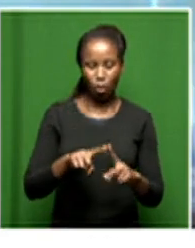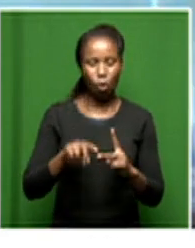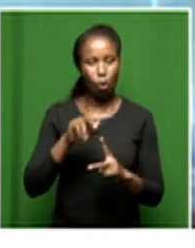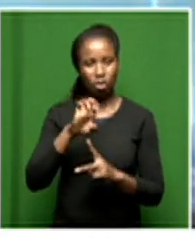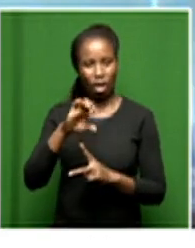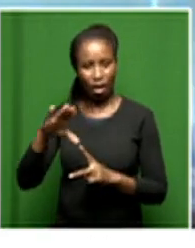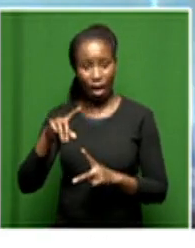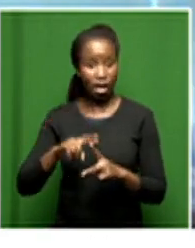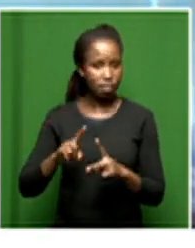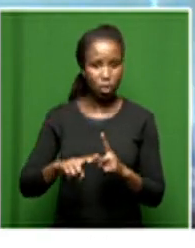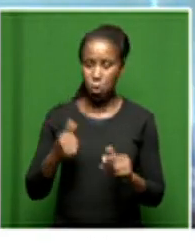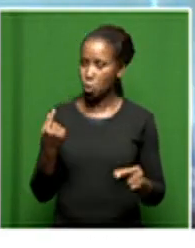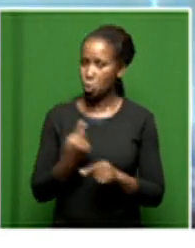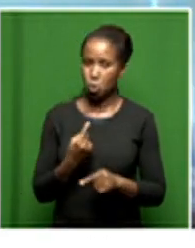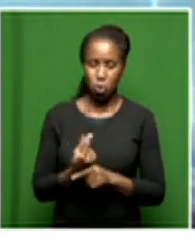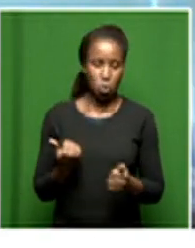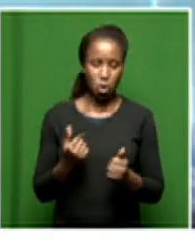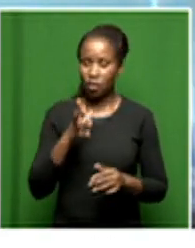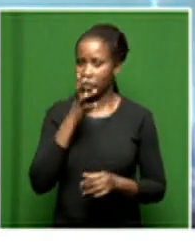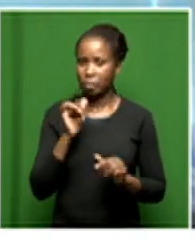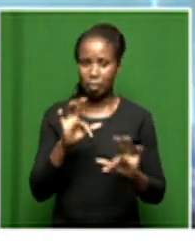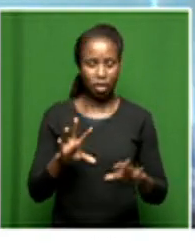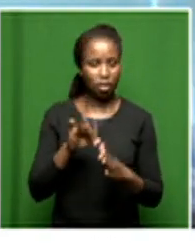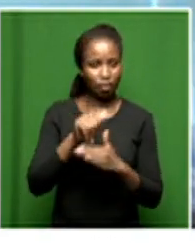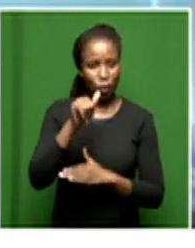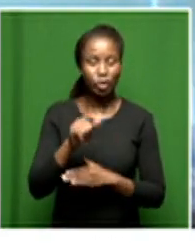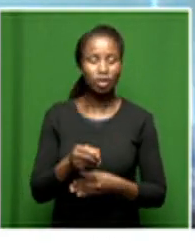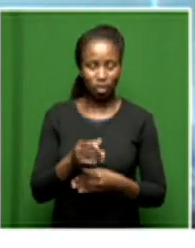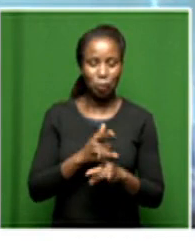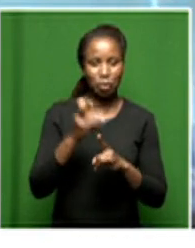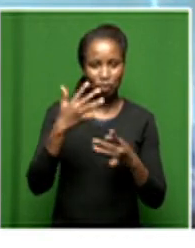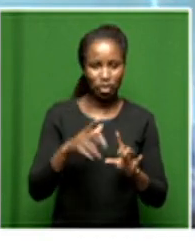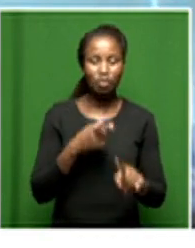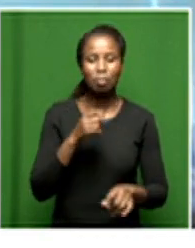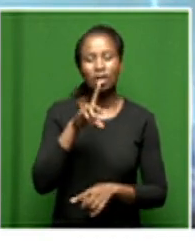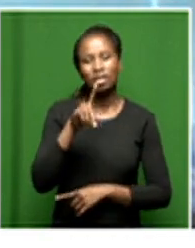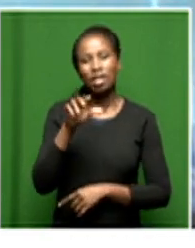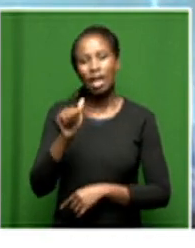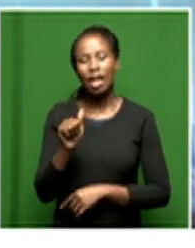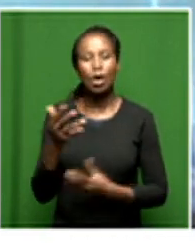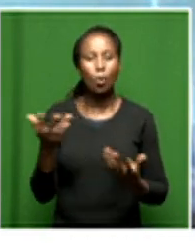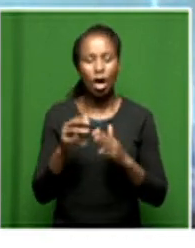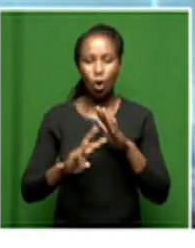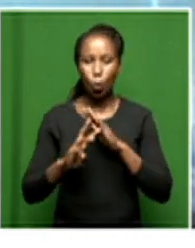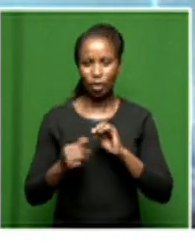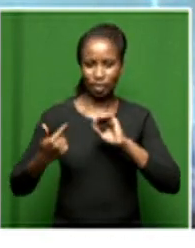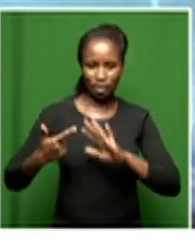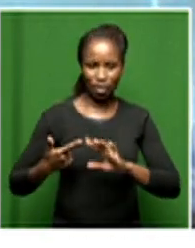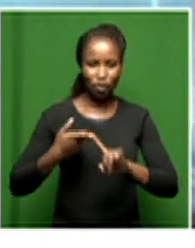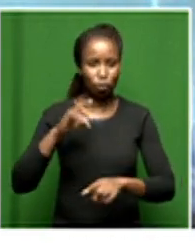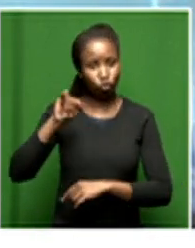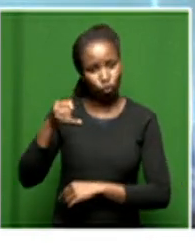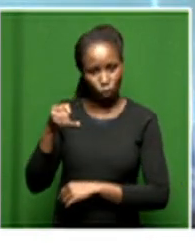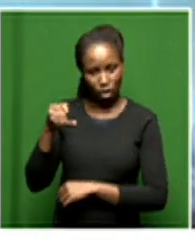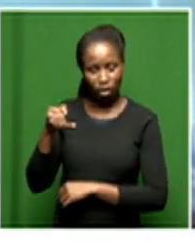excellent day on Wednesday. They won a ward off the DA in Ward 7 in Johannesburg, on the